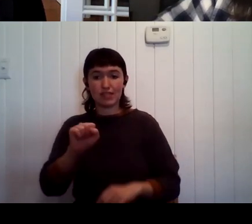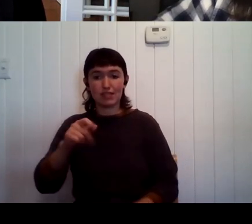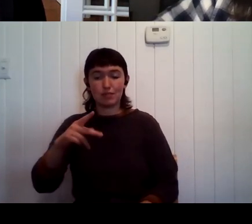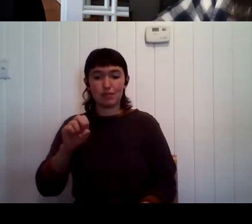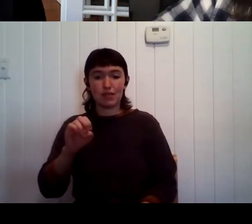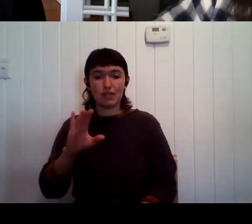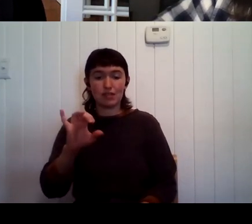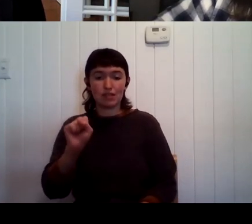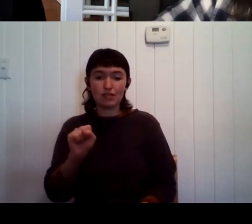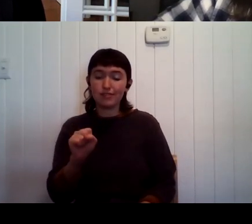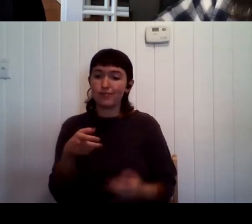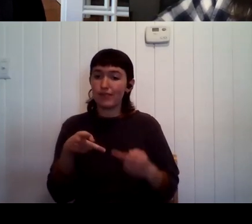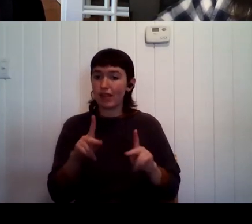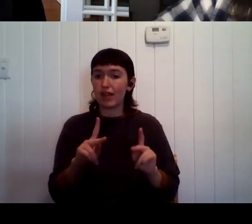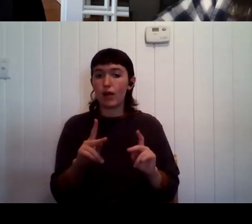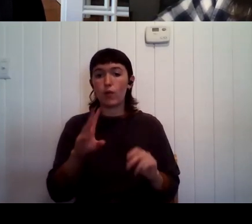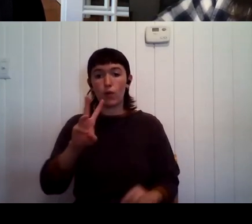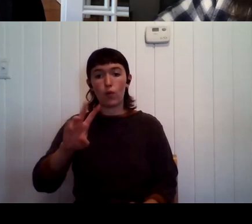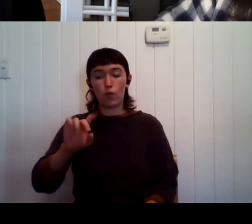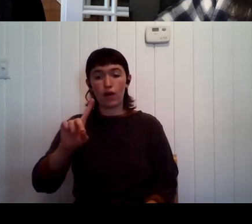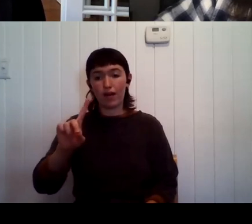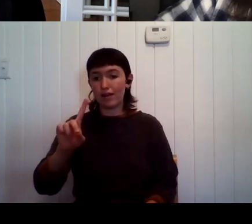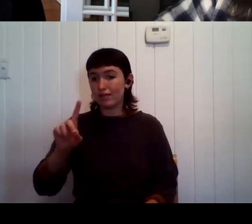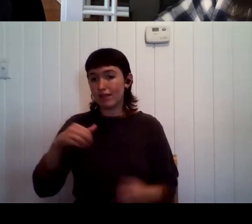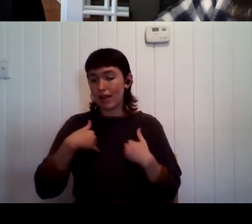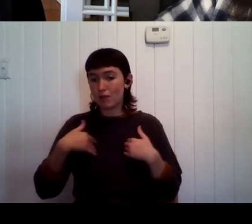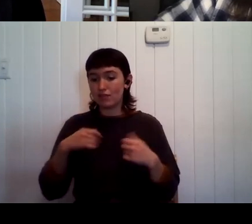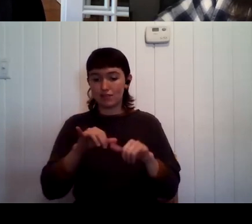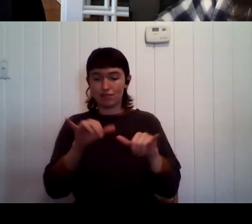animals to be wild. Good advice.